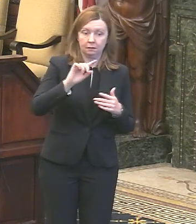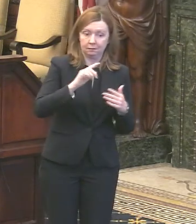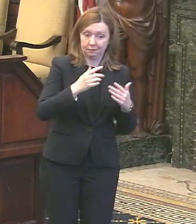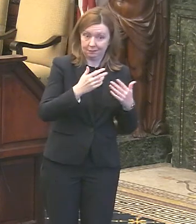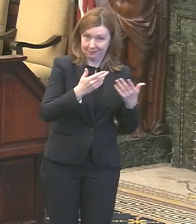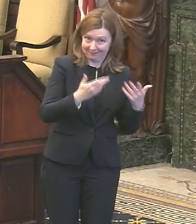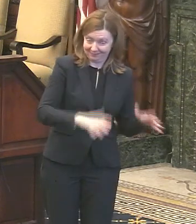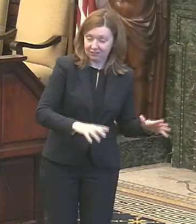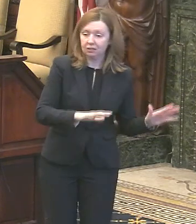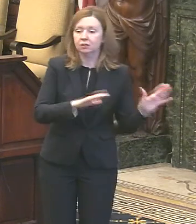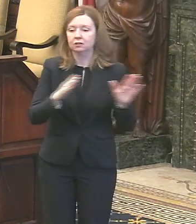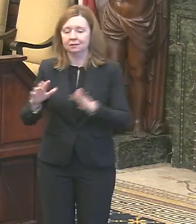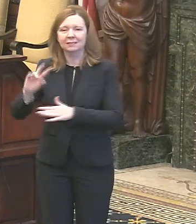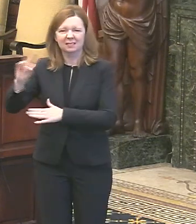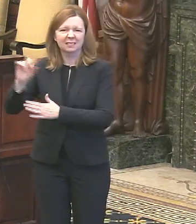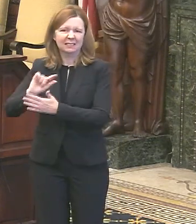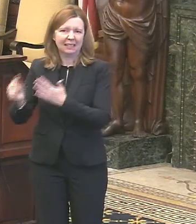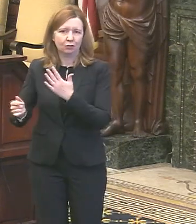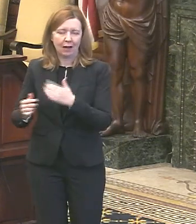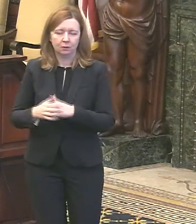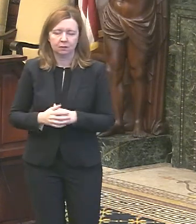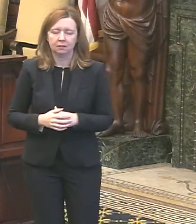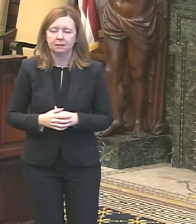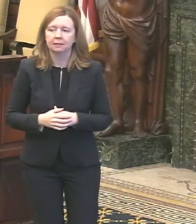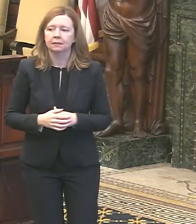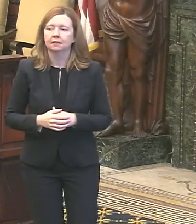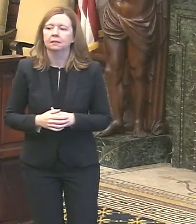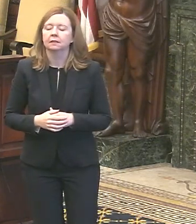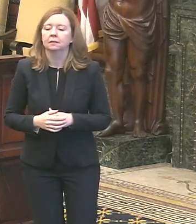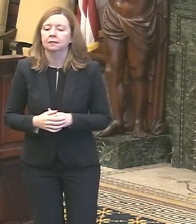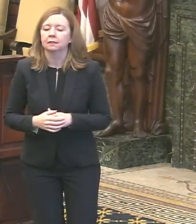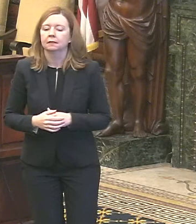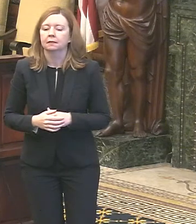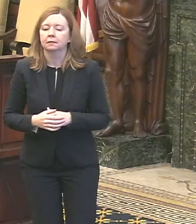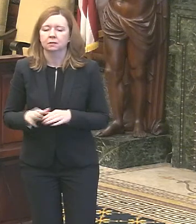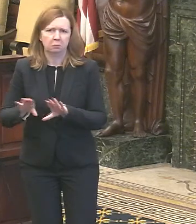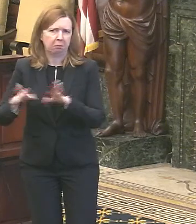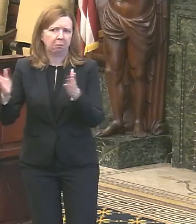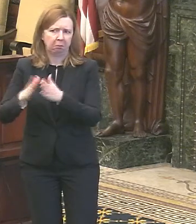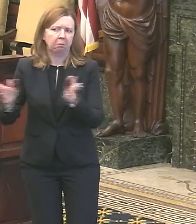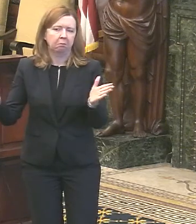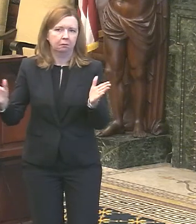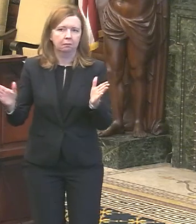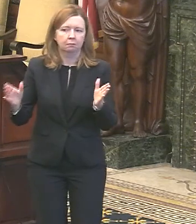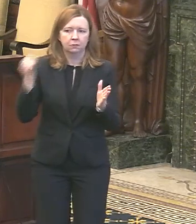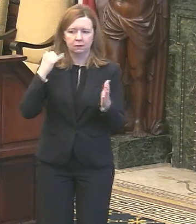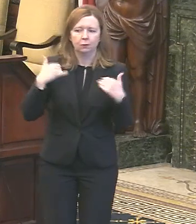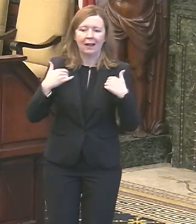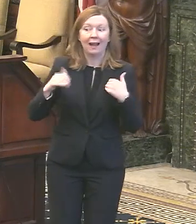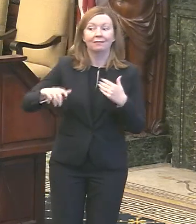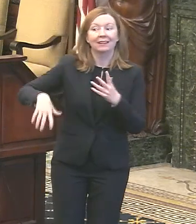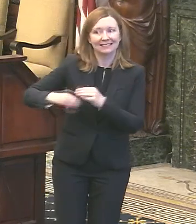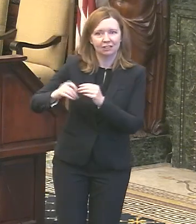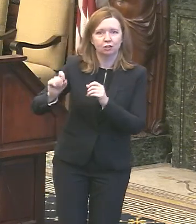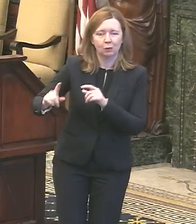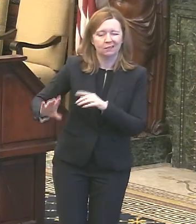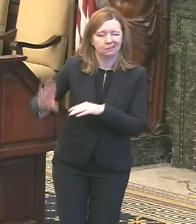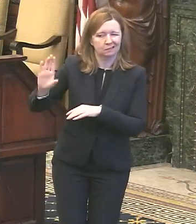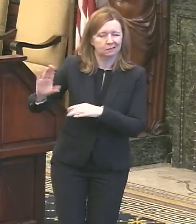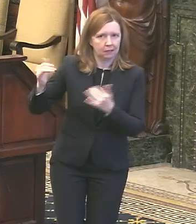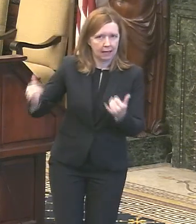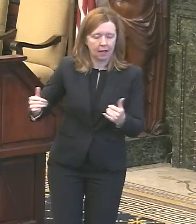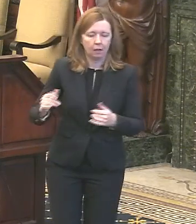we get through this, we will open it up to a second round of questions. So if you have additional questions, please raise your hand now. So we'll go to Katie Catra